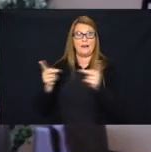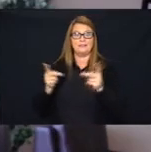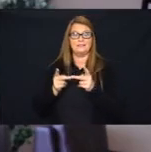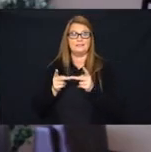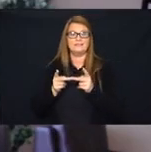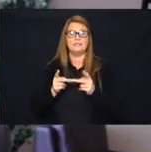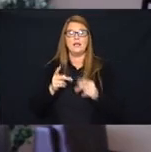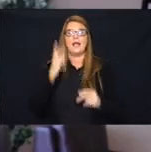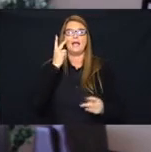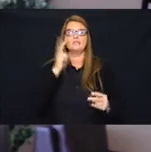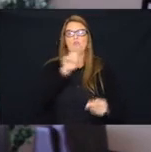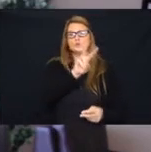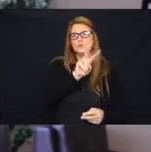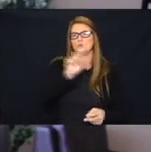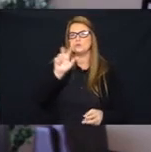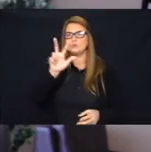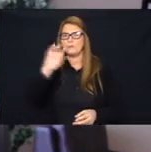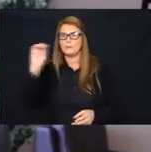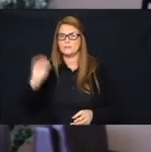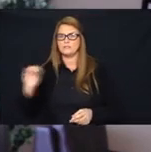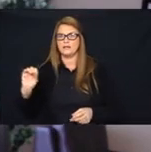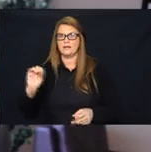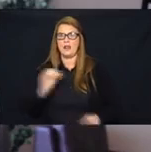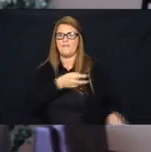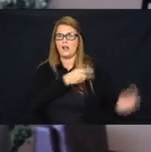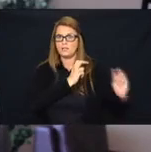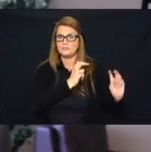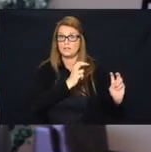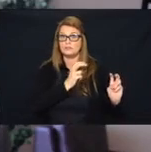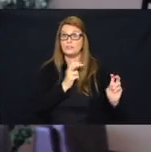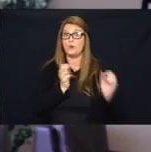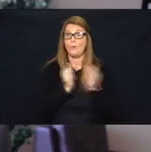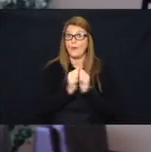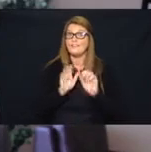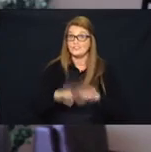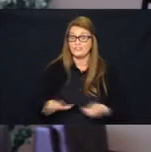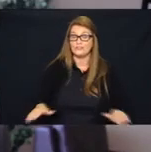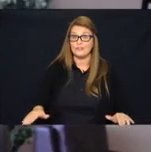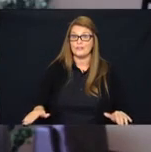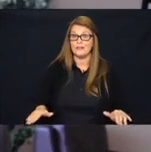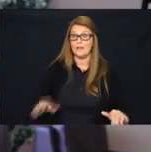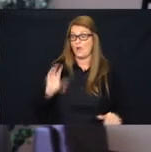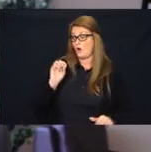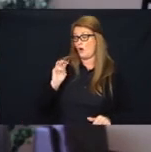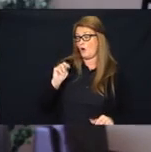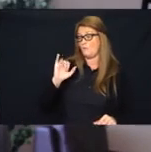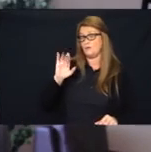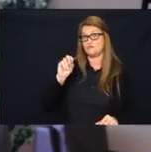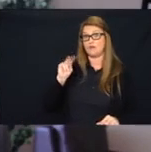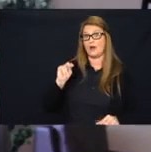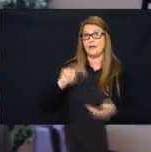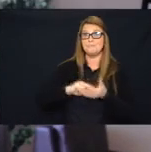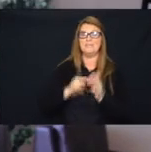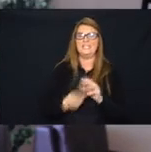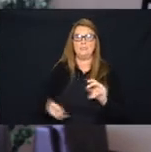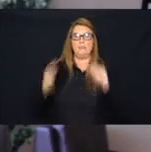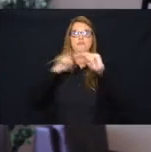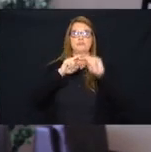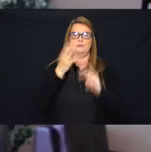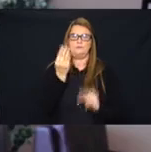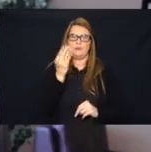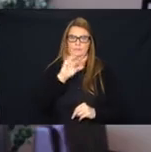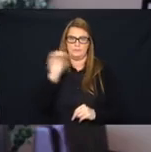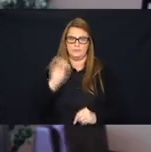to 3% of all hospitalizations be in children. With the Omicron variant, they saw about 14% of